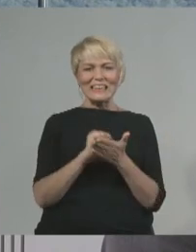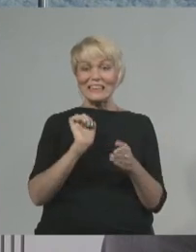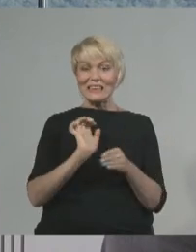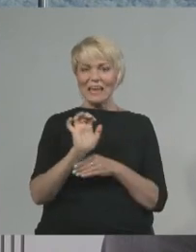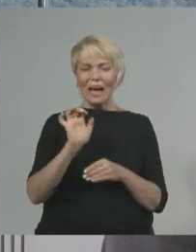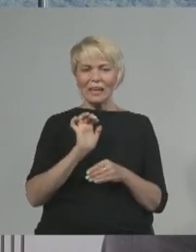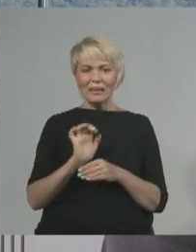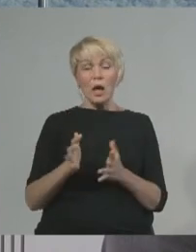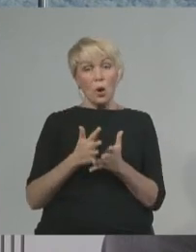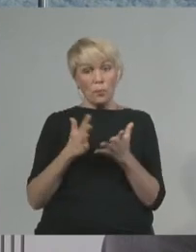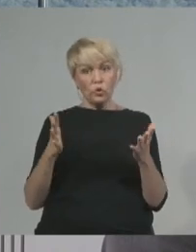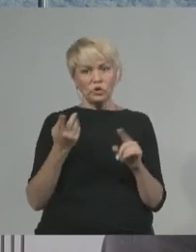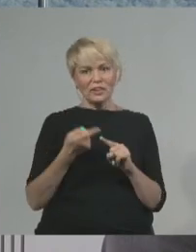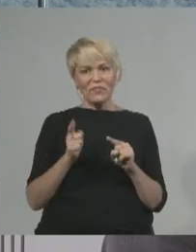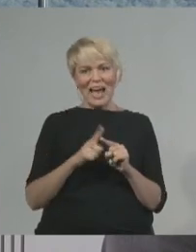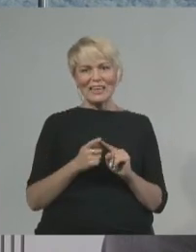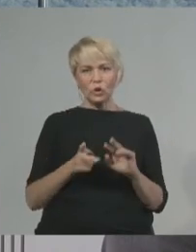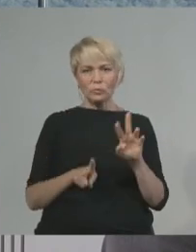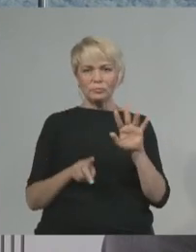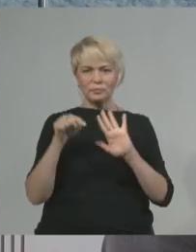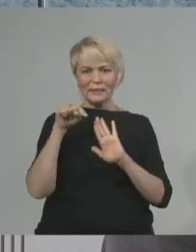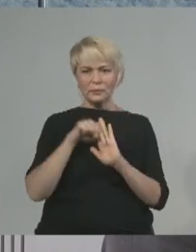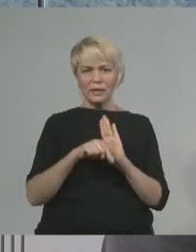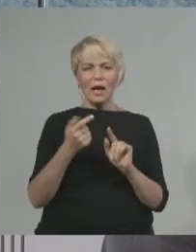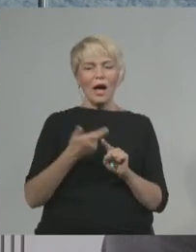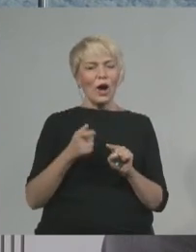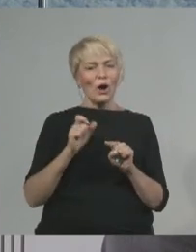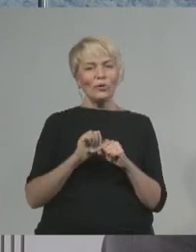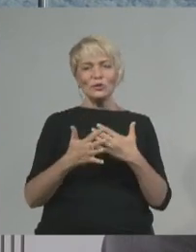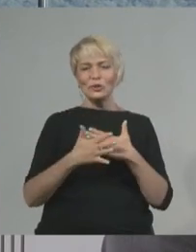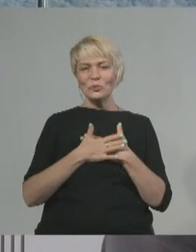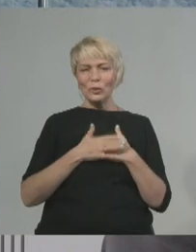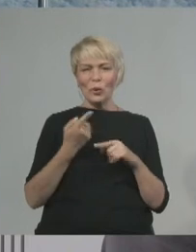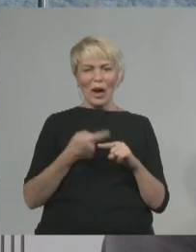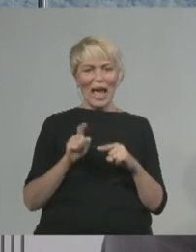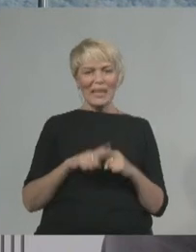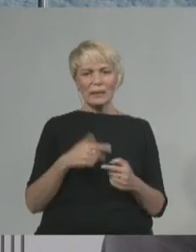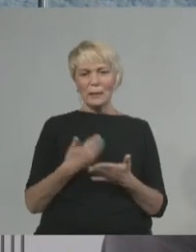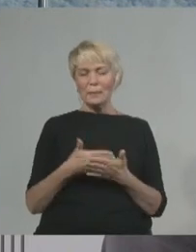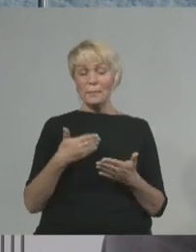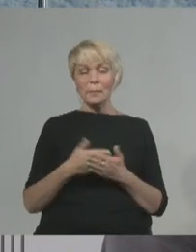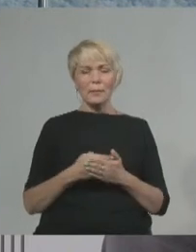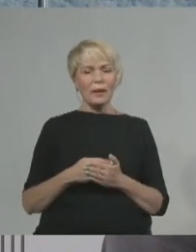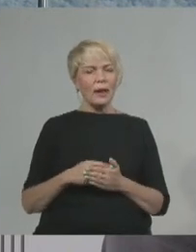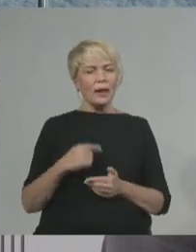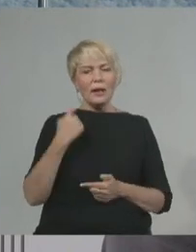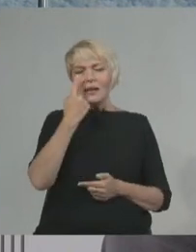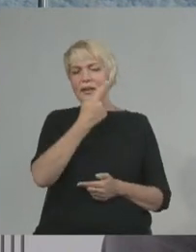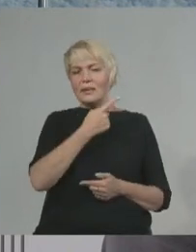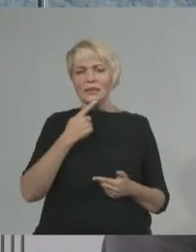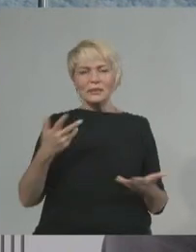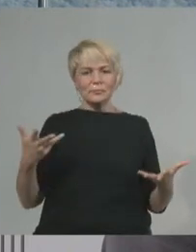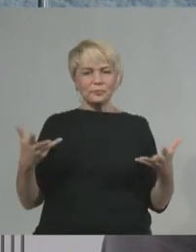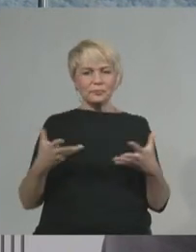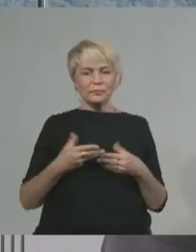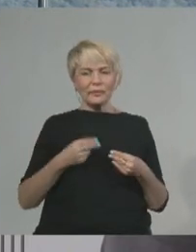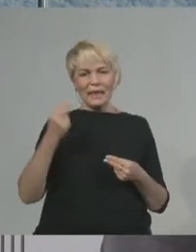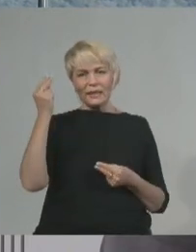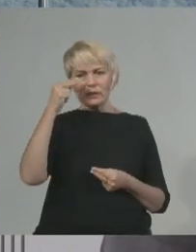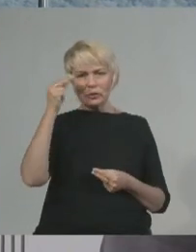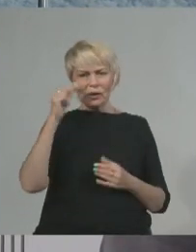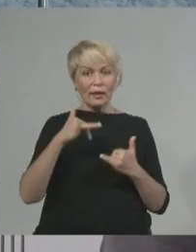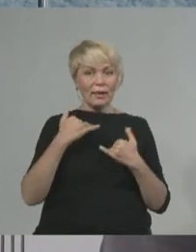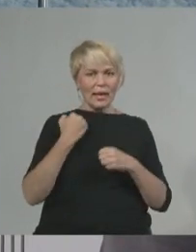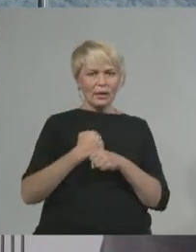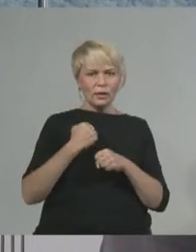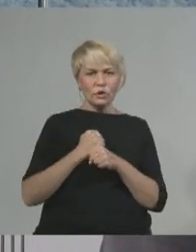media outlets in in the wider context i like this example very much it impressed me so much when i